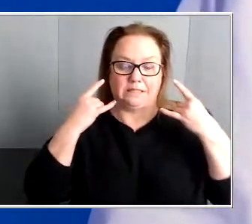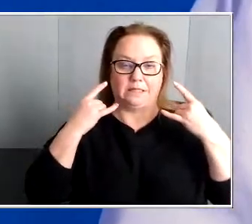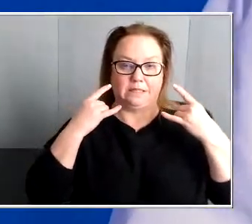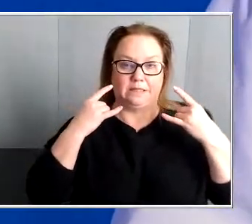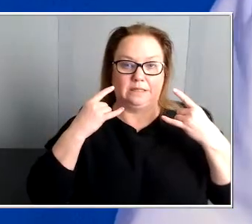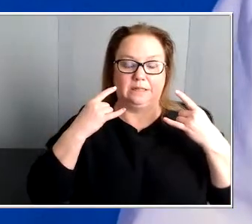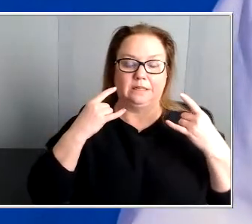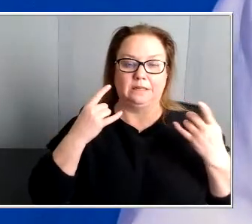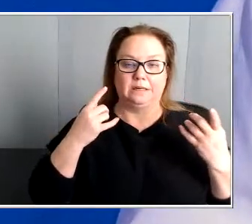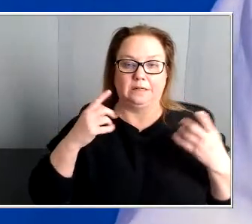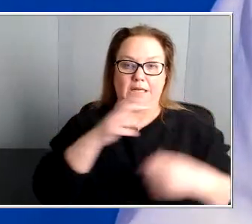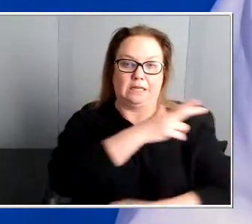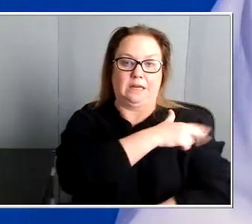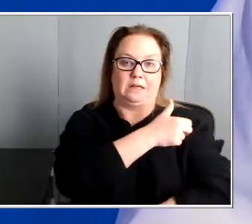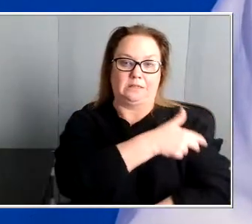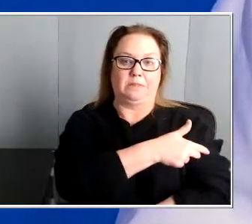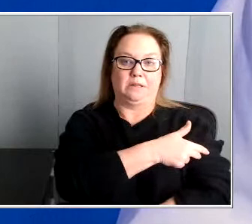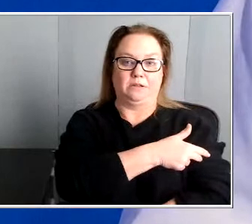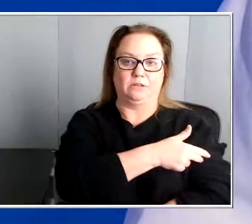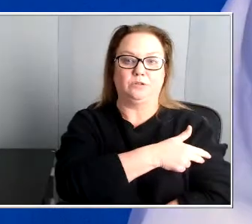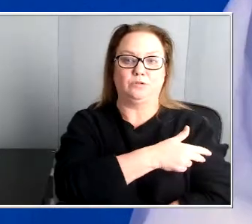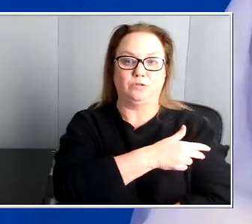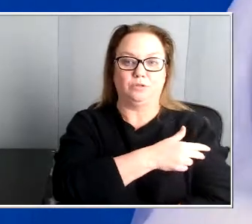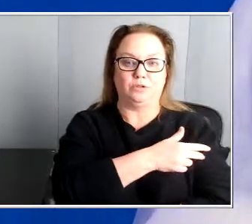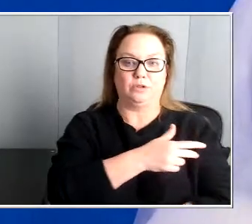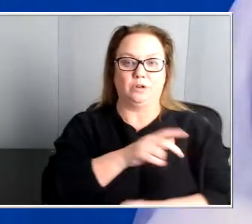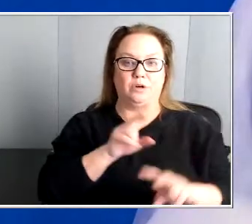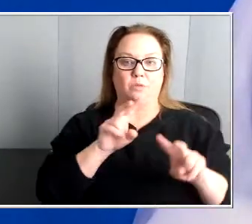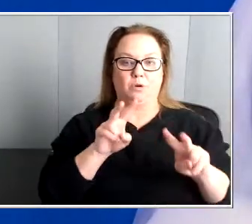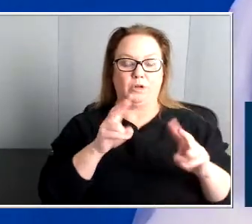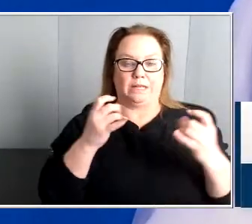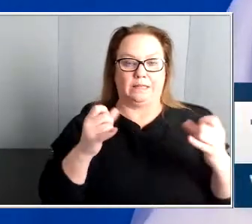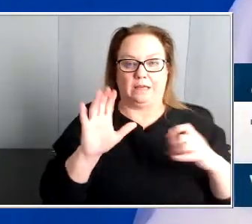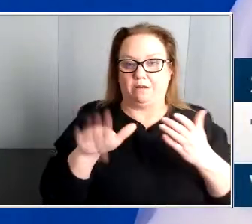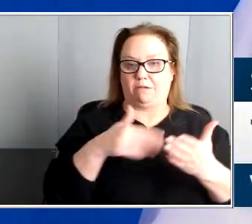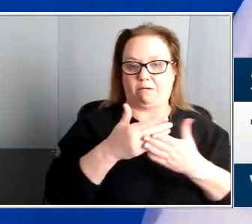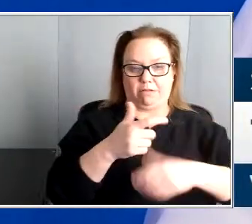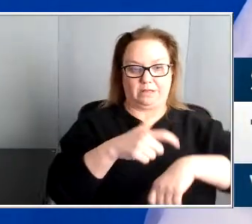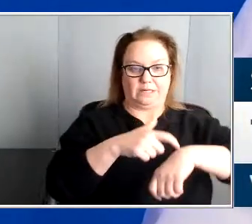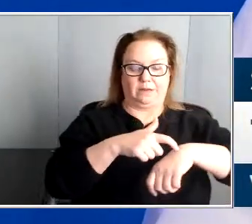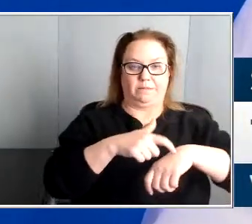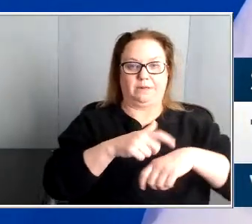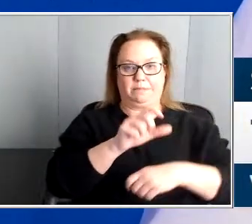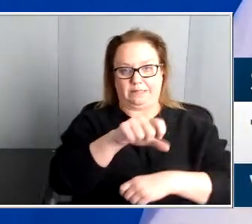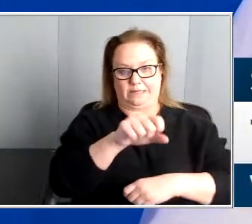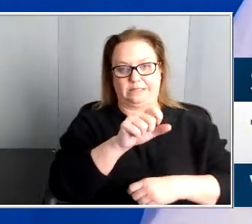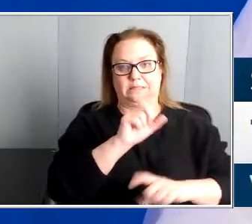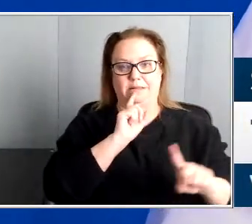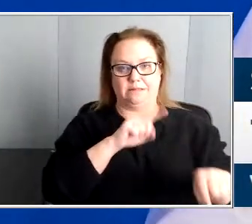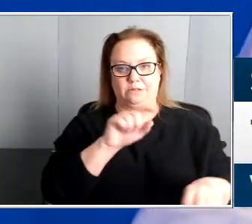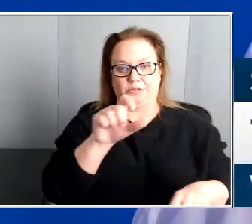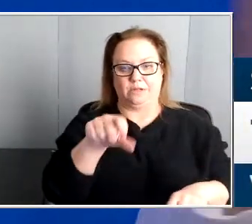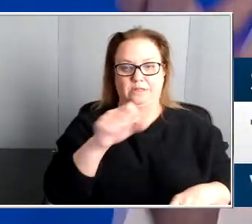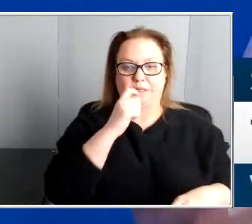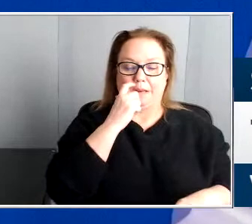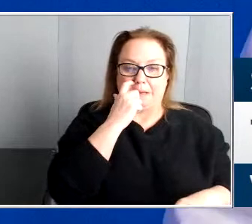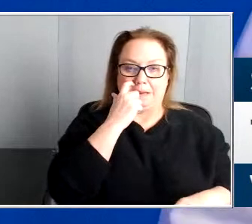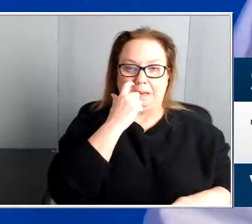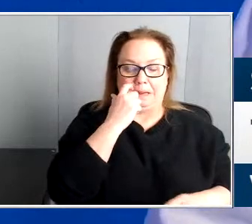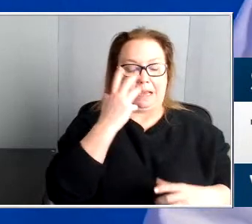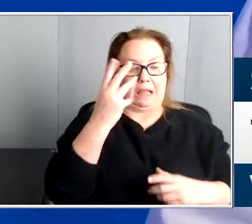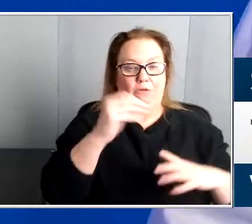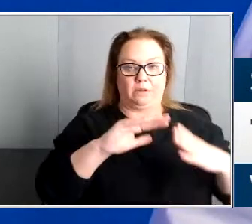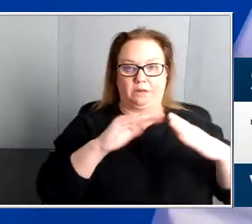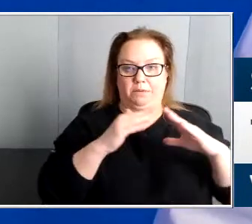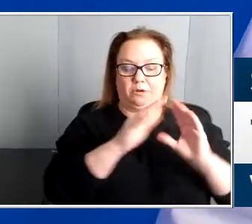and hospitals, and we're looking at that all the time. But the short answer is yes. Now, out in the community,